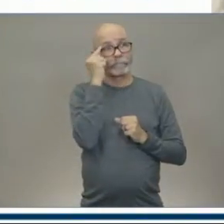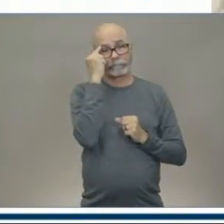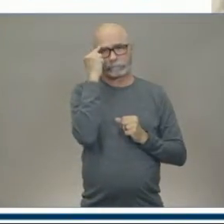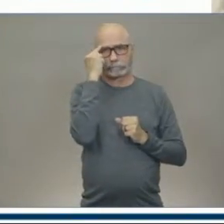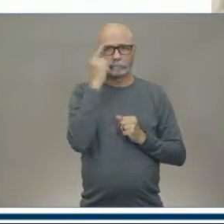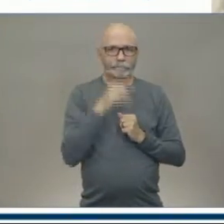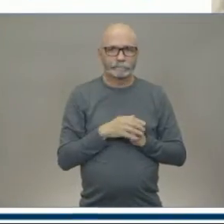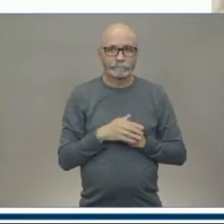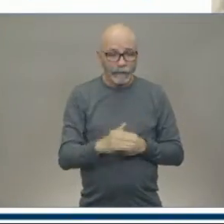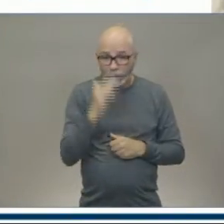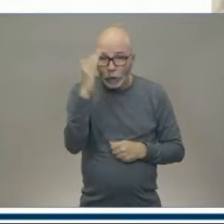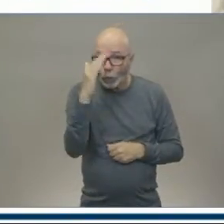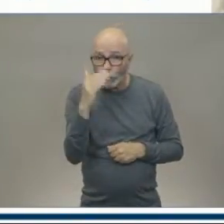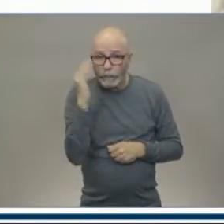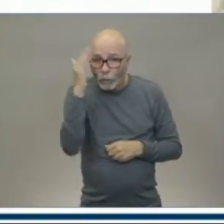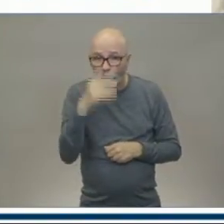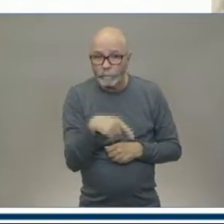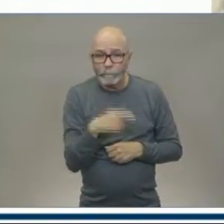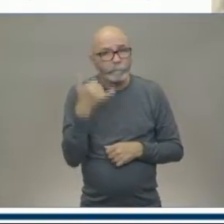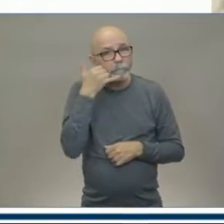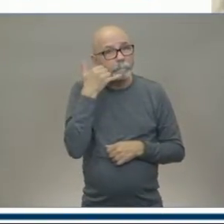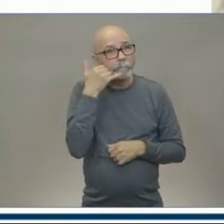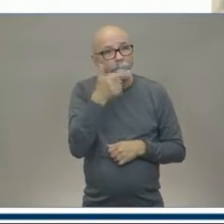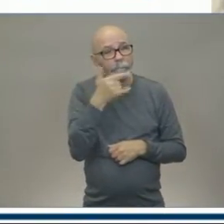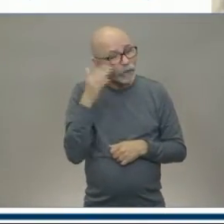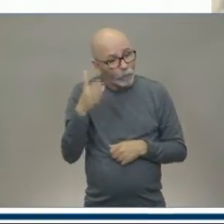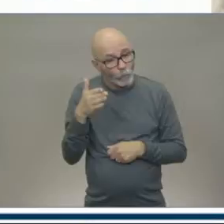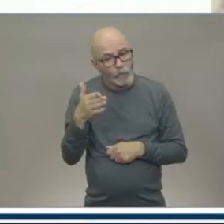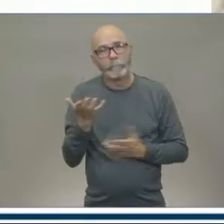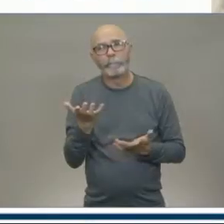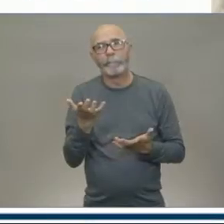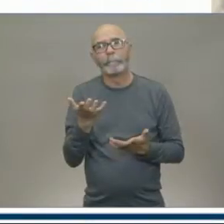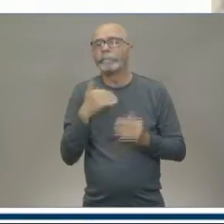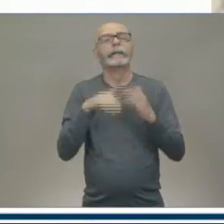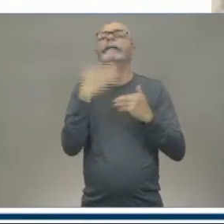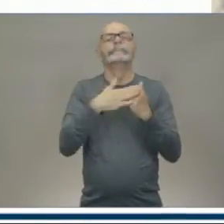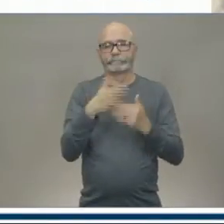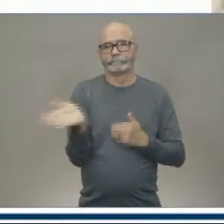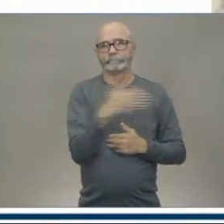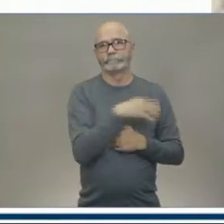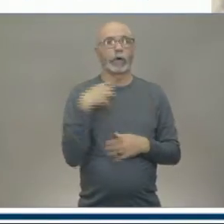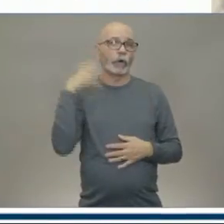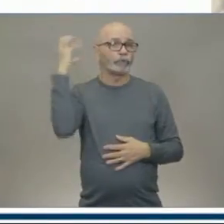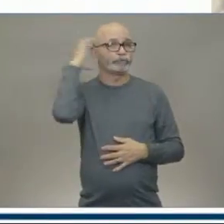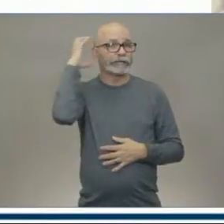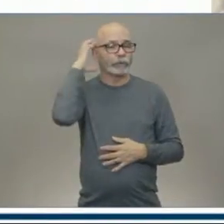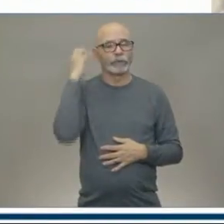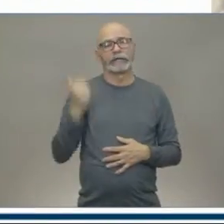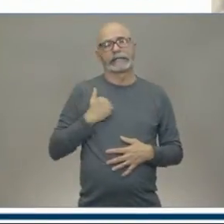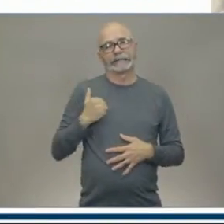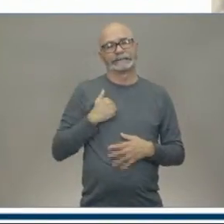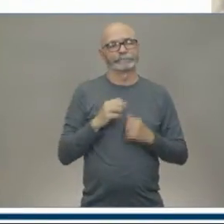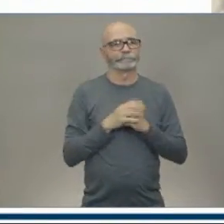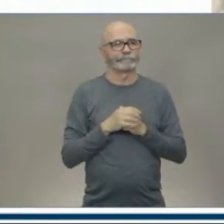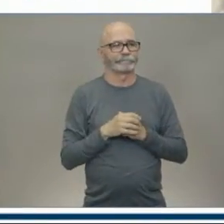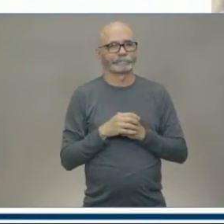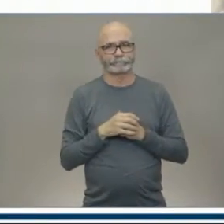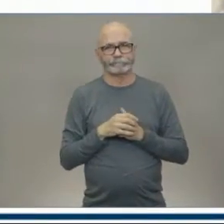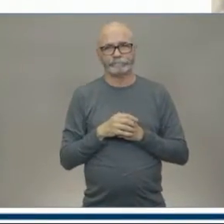Natasha, are you there? We'll move on to Francois with Radio Canada. Good